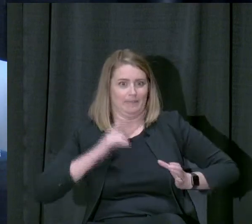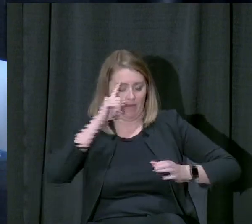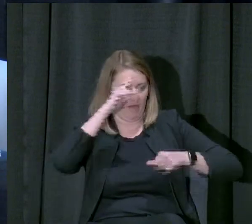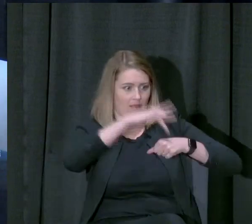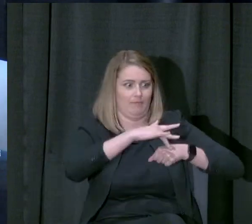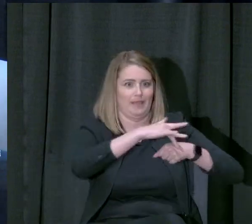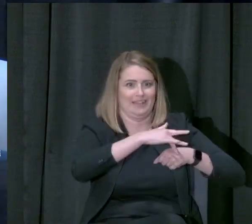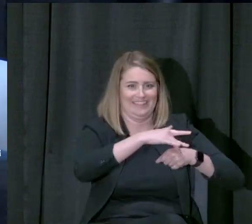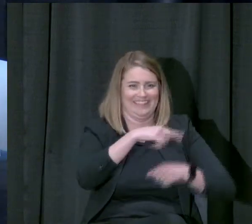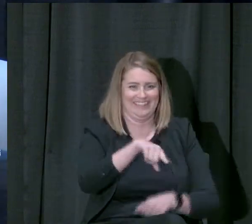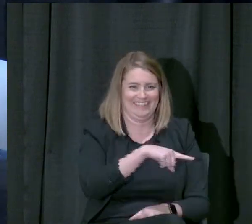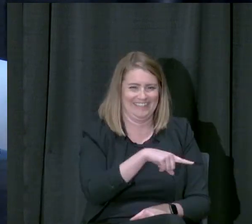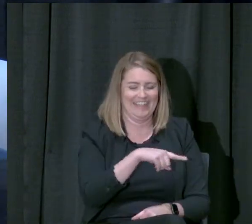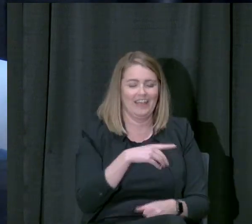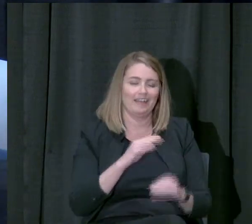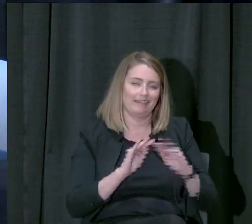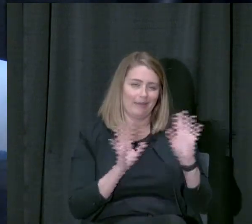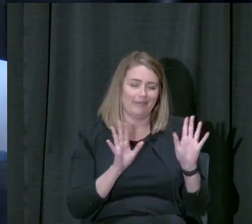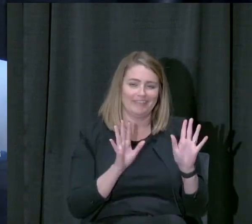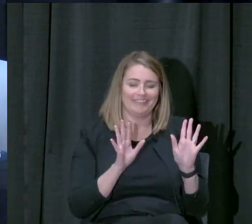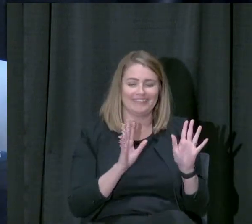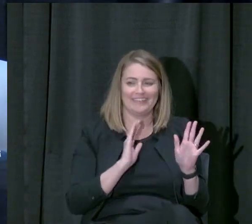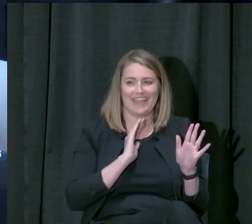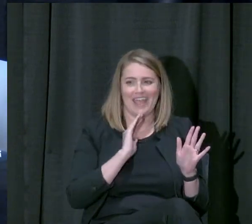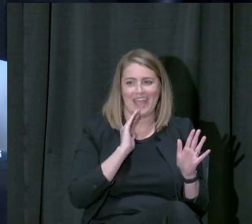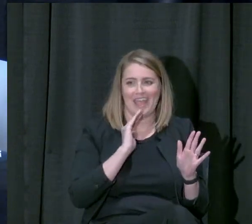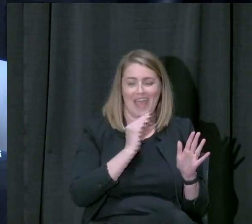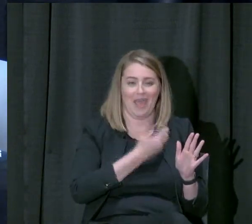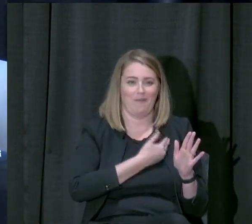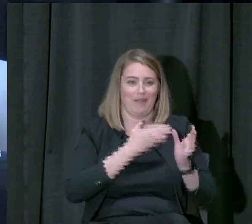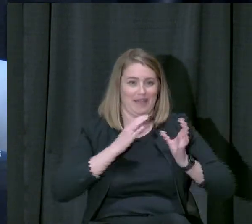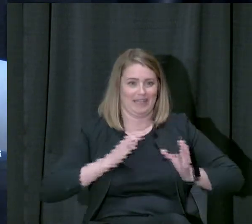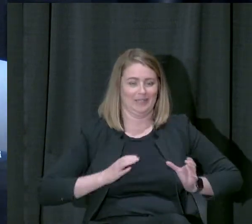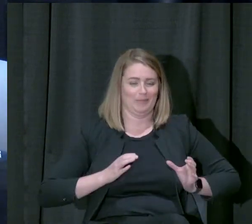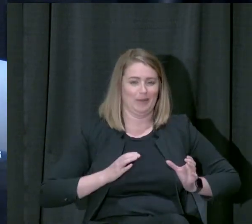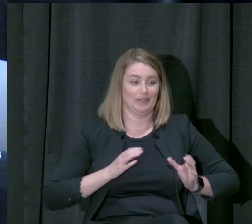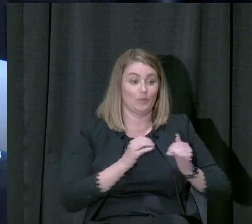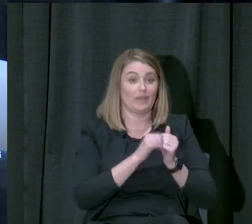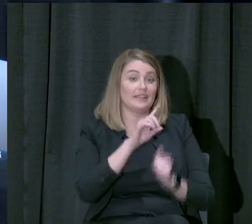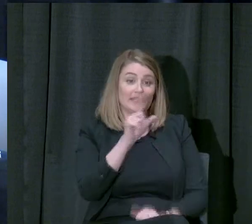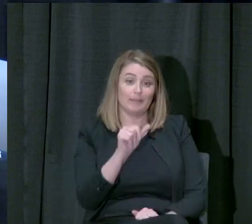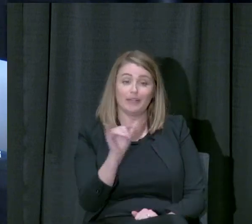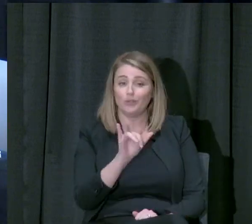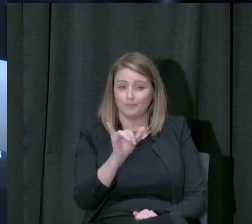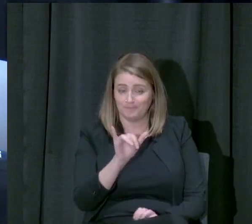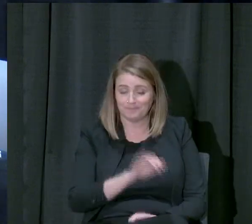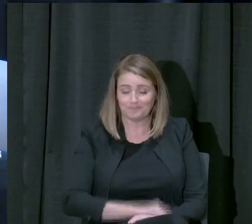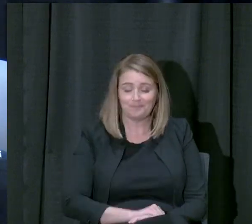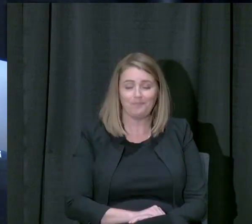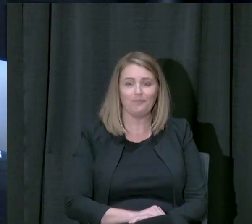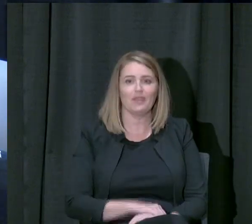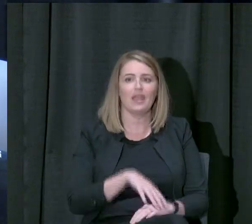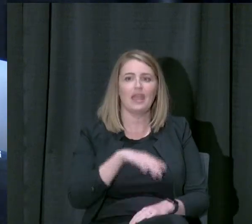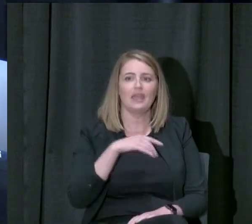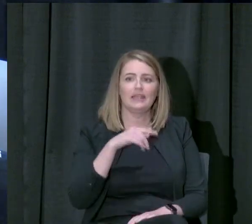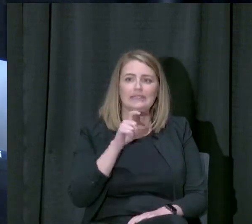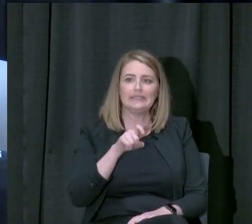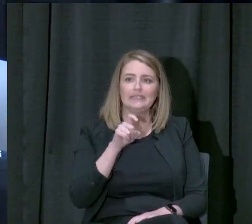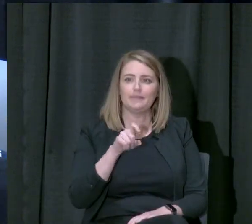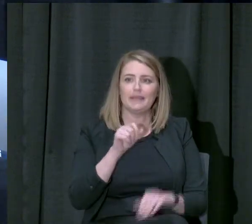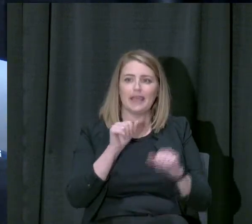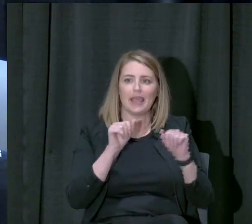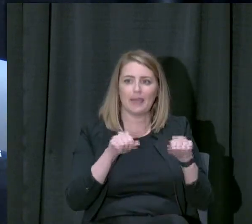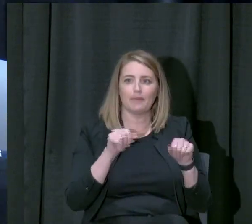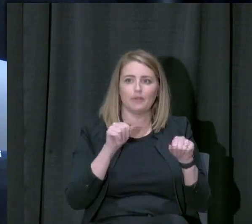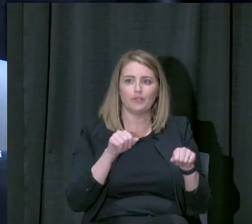extends very clearly with our customers with disabilities. And we need to be able to